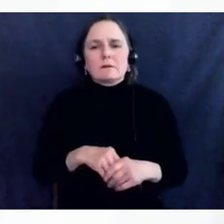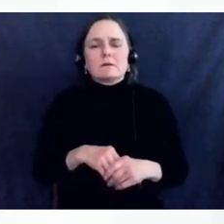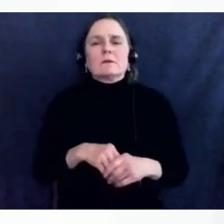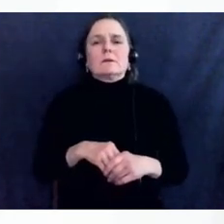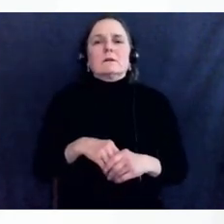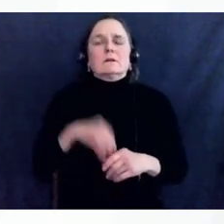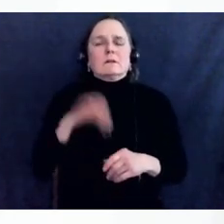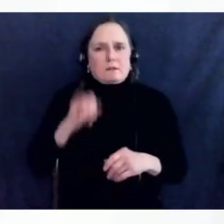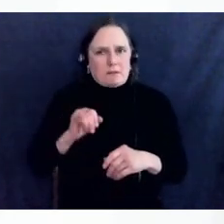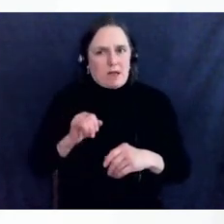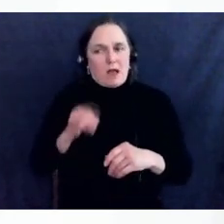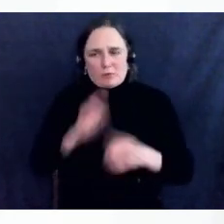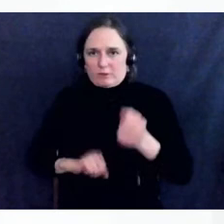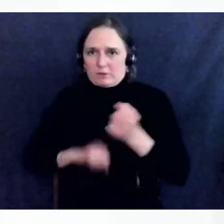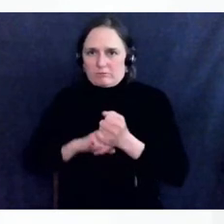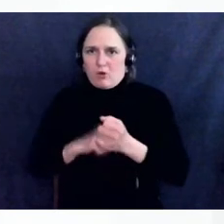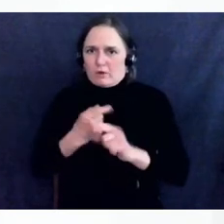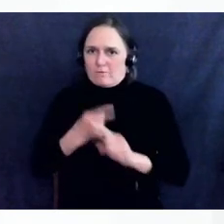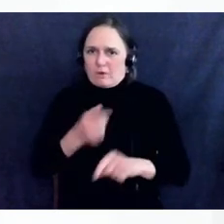Diversity.